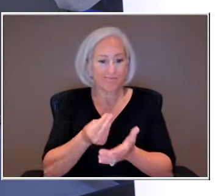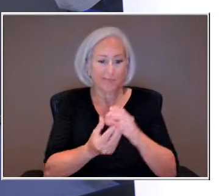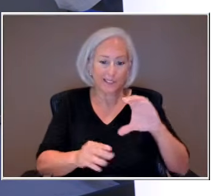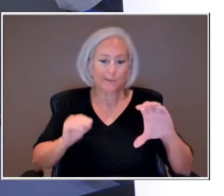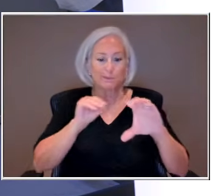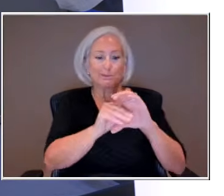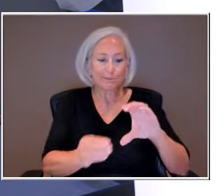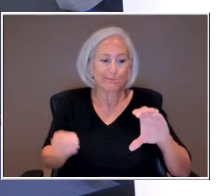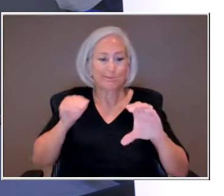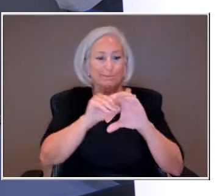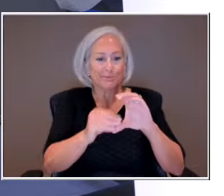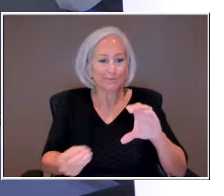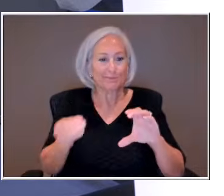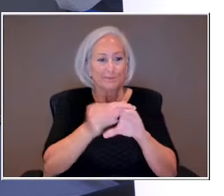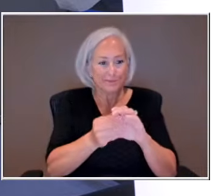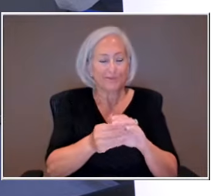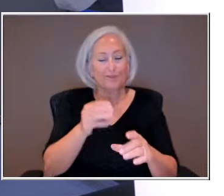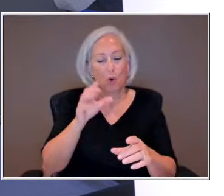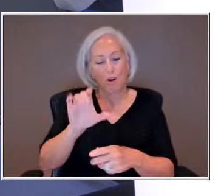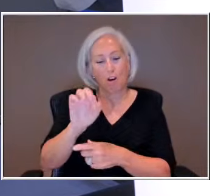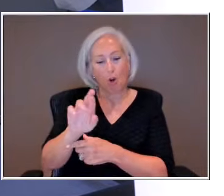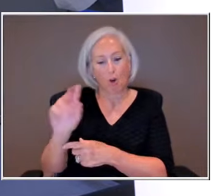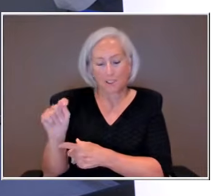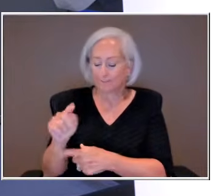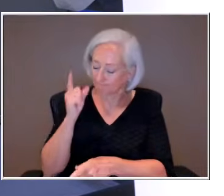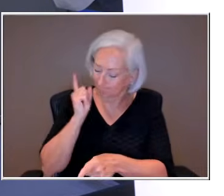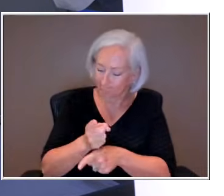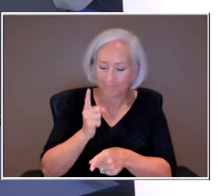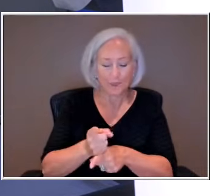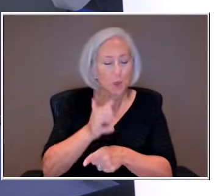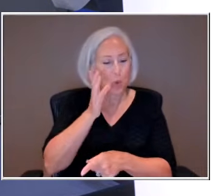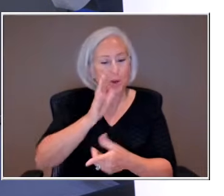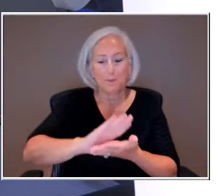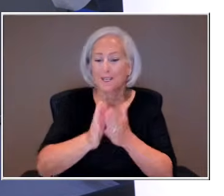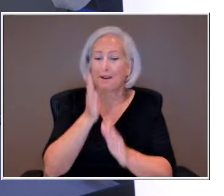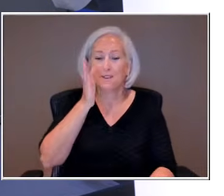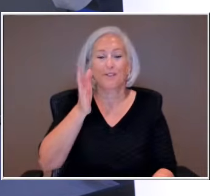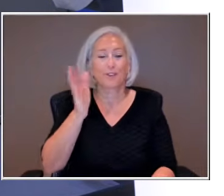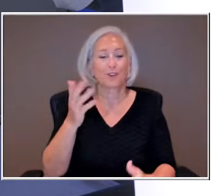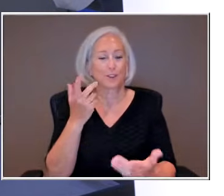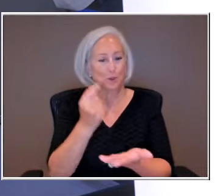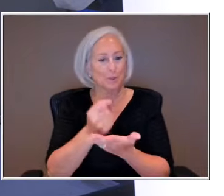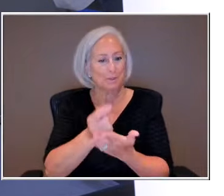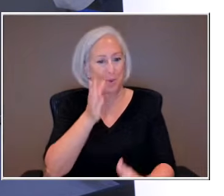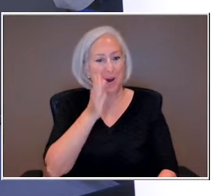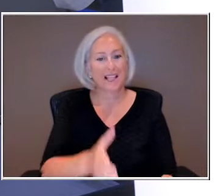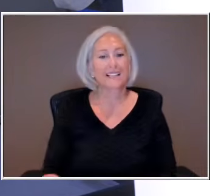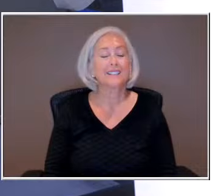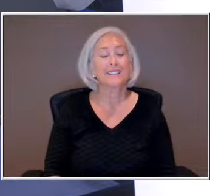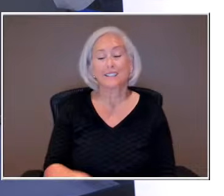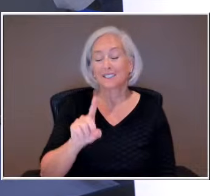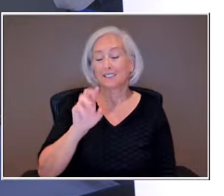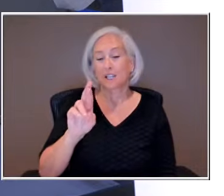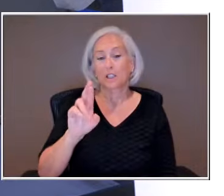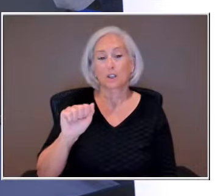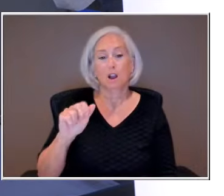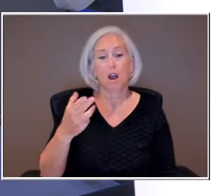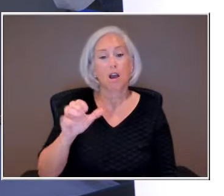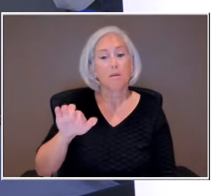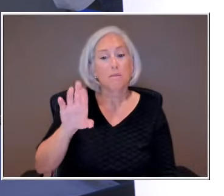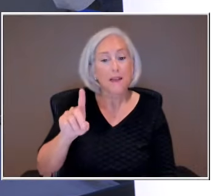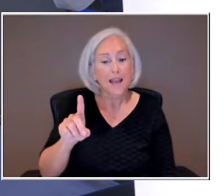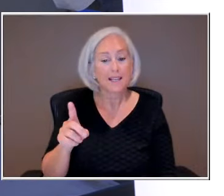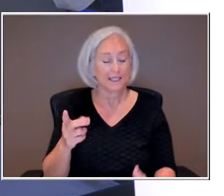it's the right direction. It's going to be the future. Dr. Ahmed, I want to ask about Richard